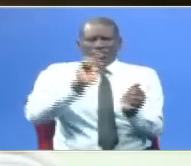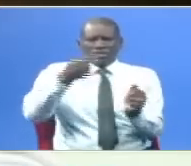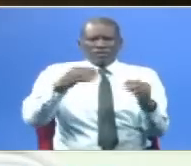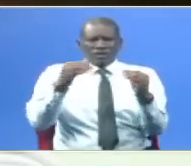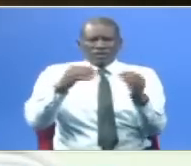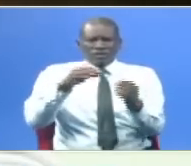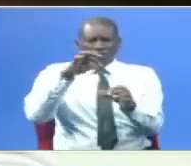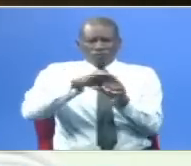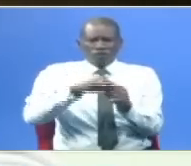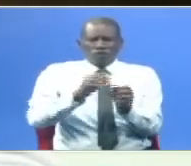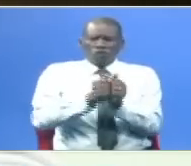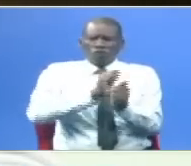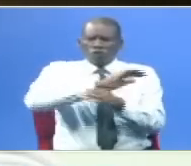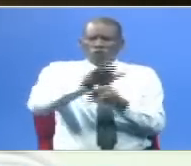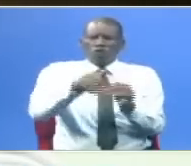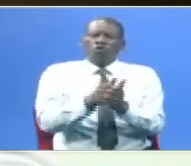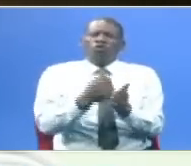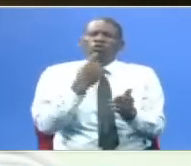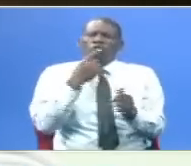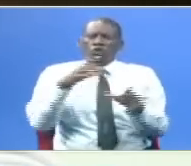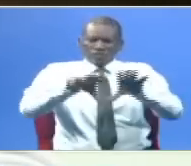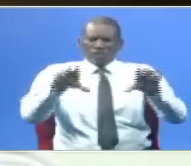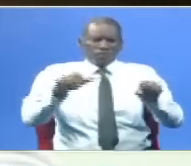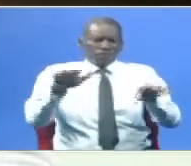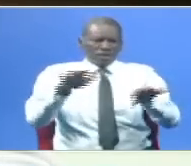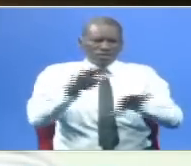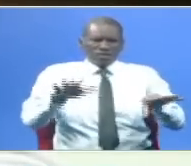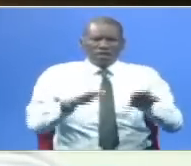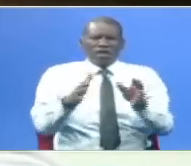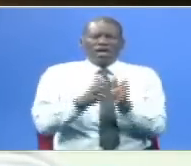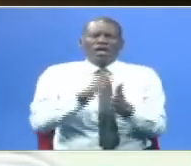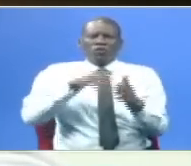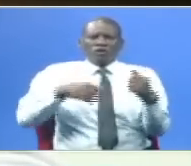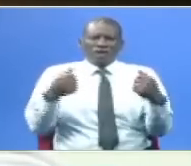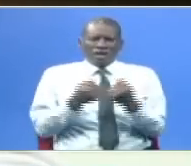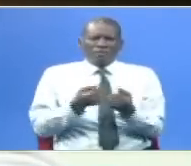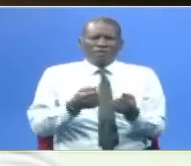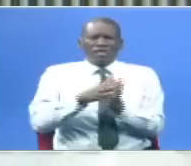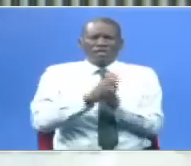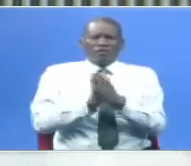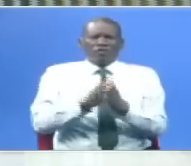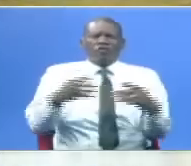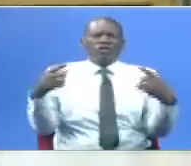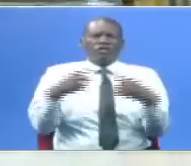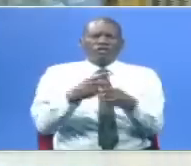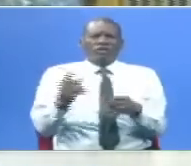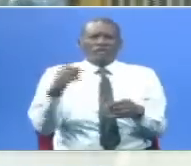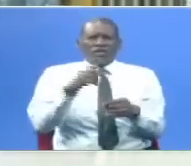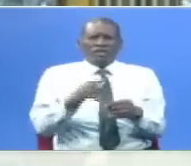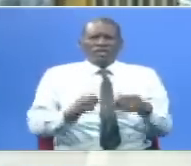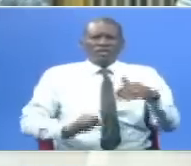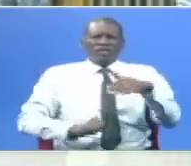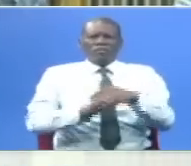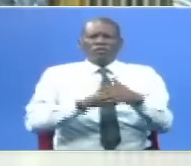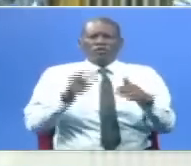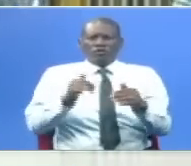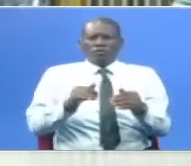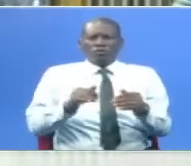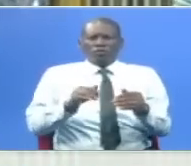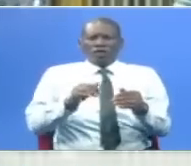the Kenyatta name and the Moi system and everything. What happened is a story for another day. The backing from Kanu,